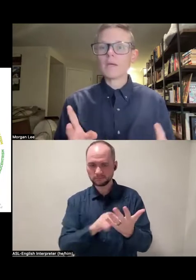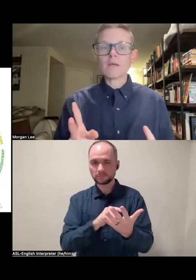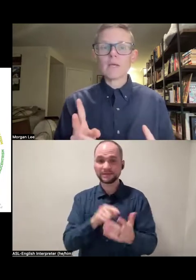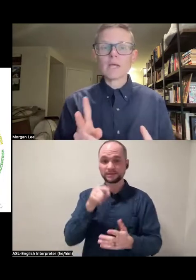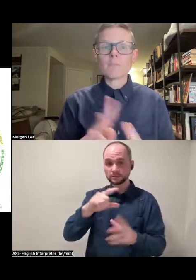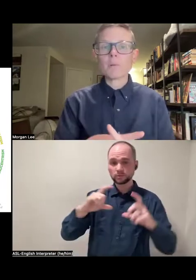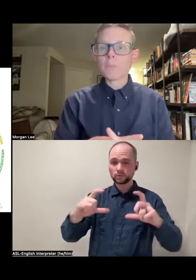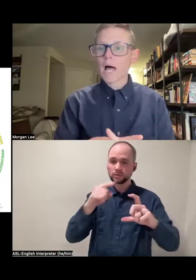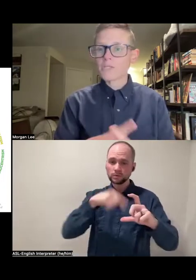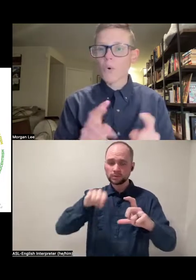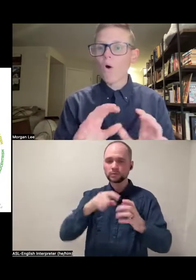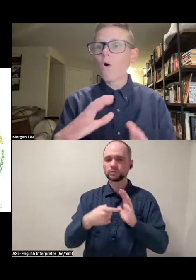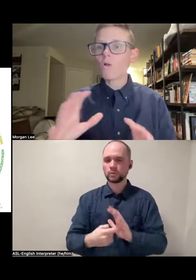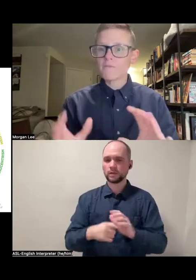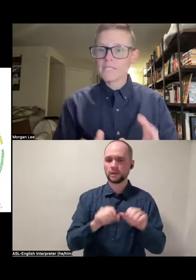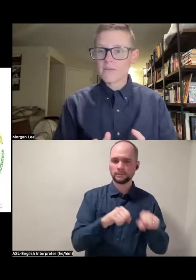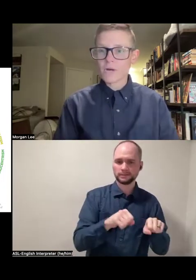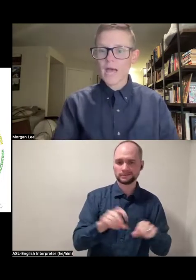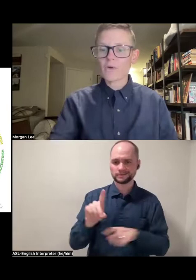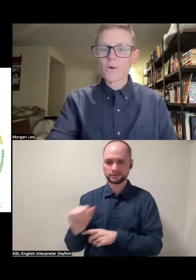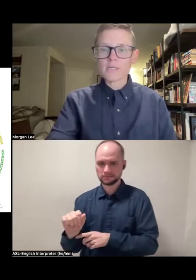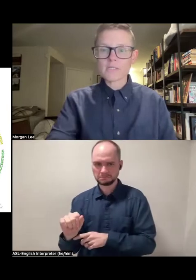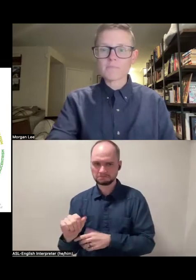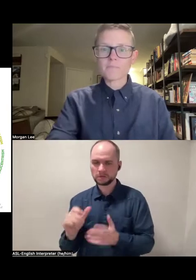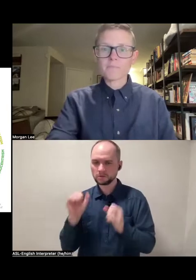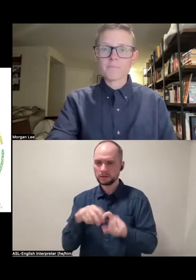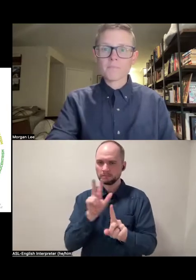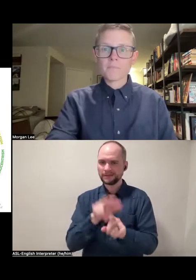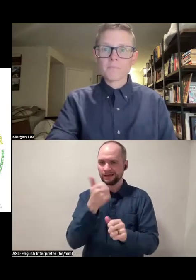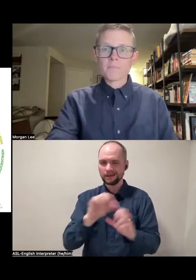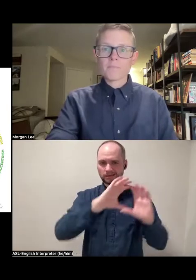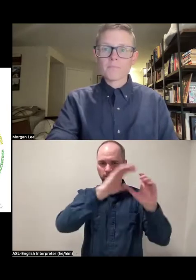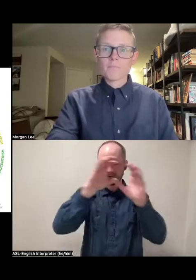can apply to all of these different categories.